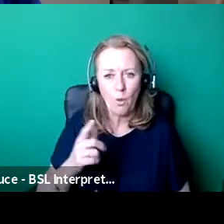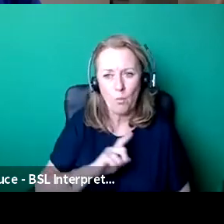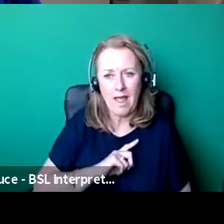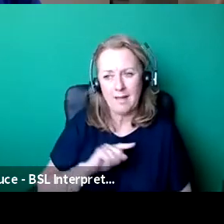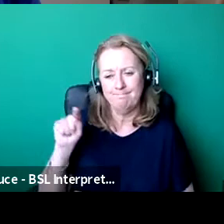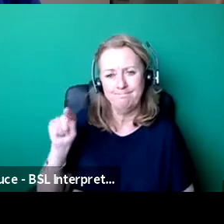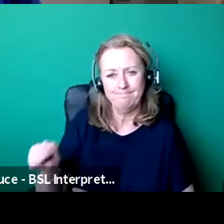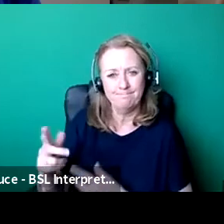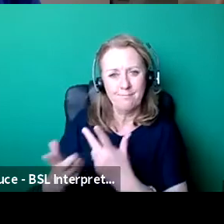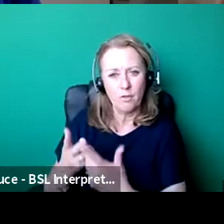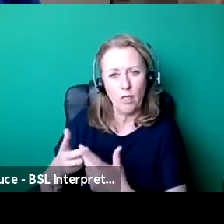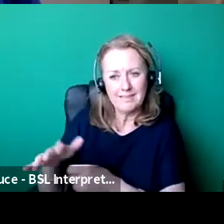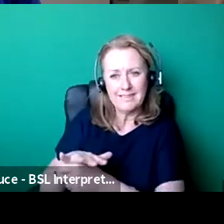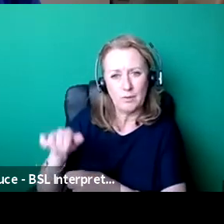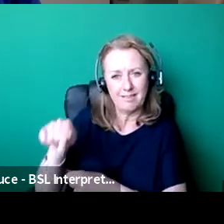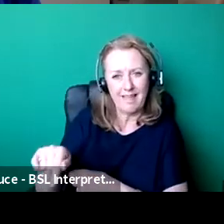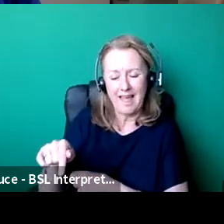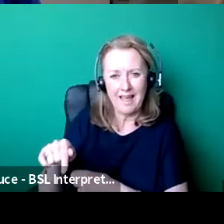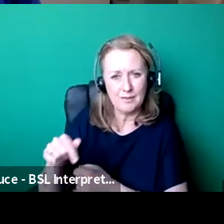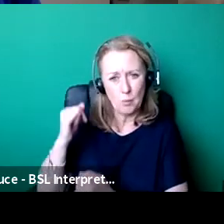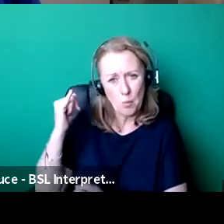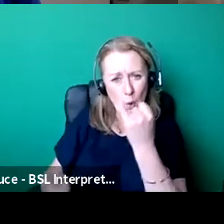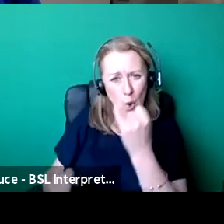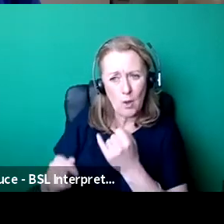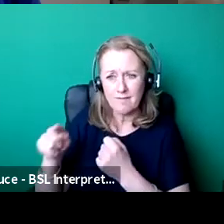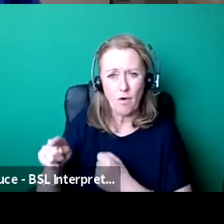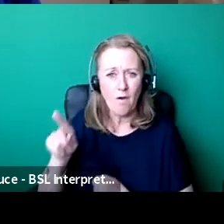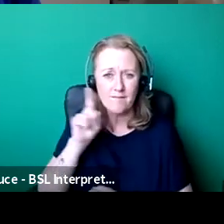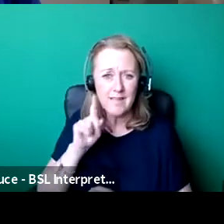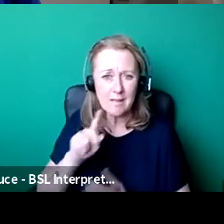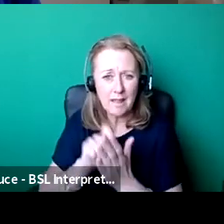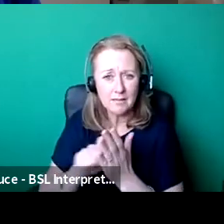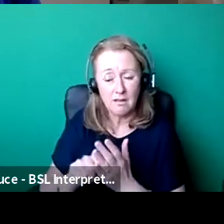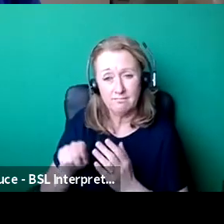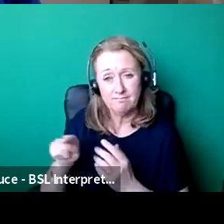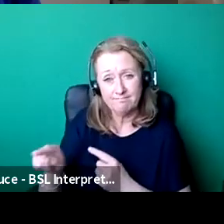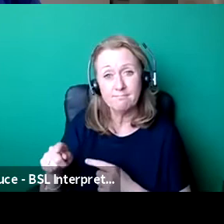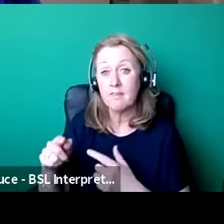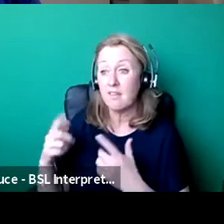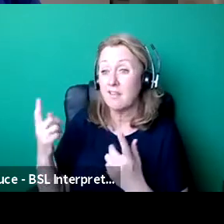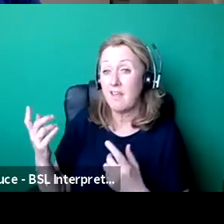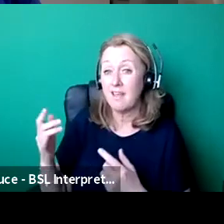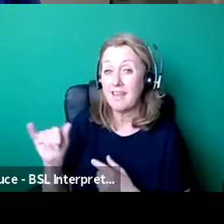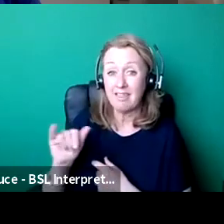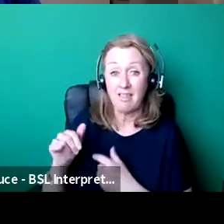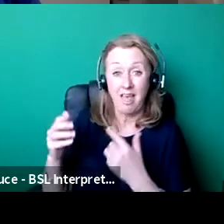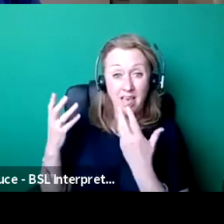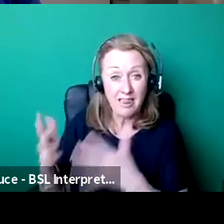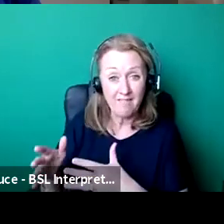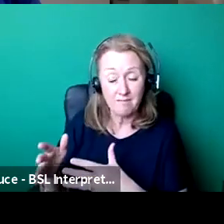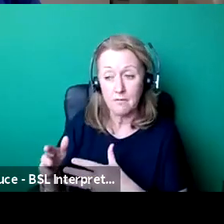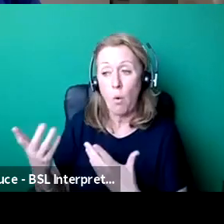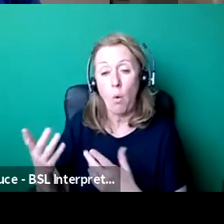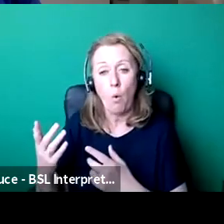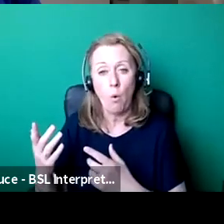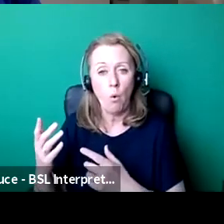other female journalists. At least the ones I know, my friends and colleagues, most of them, they're either left and they continue working from outside the country, or they